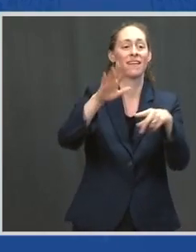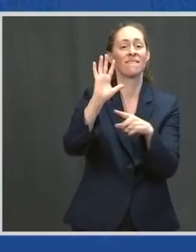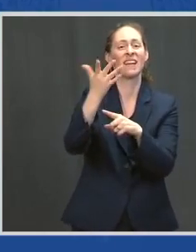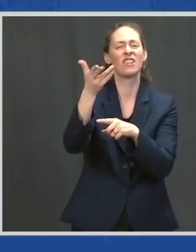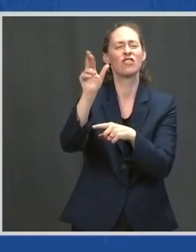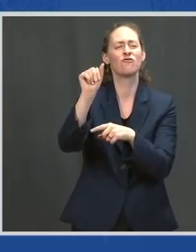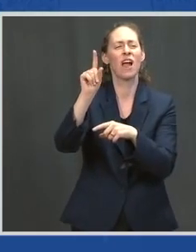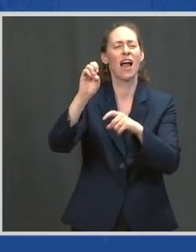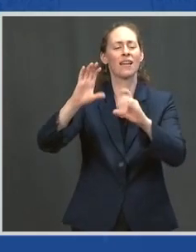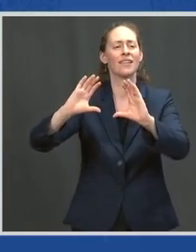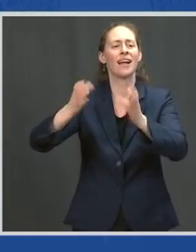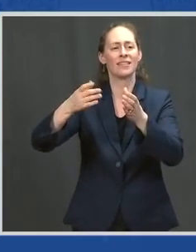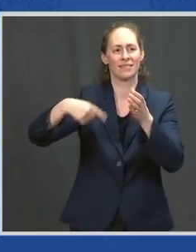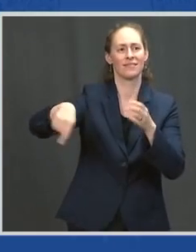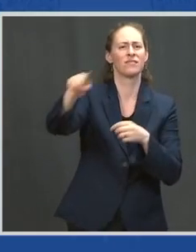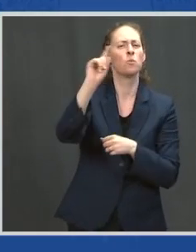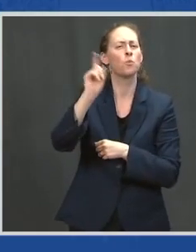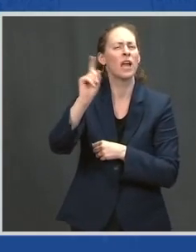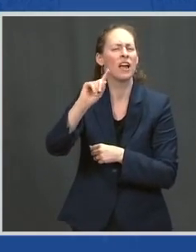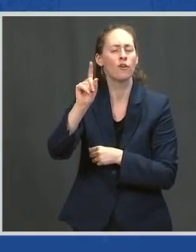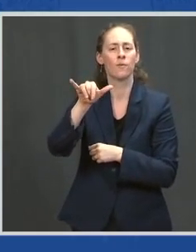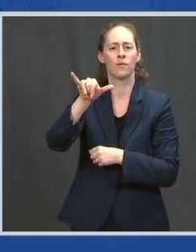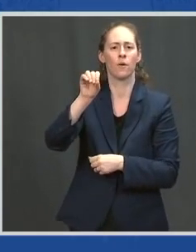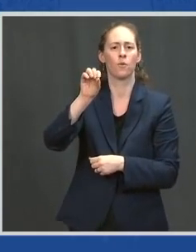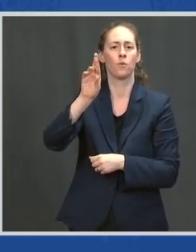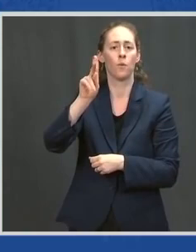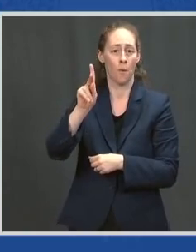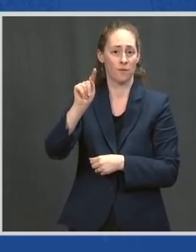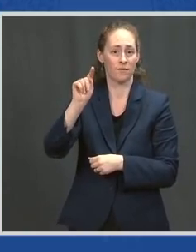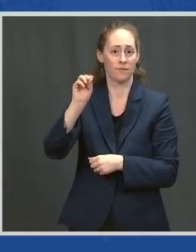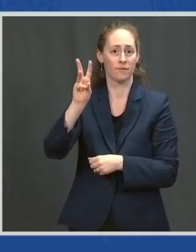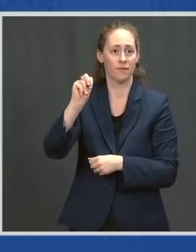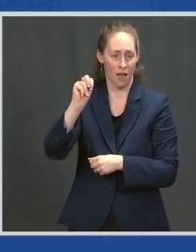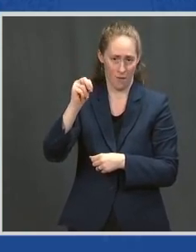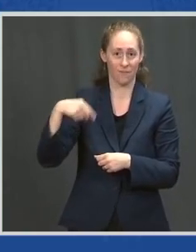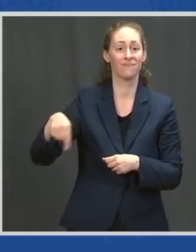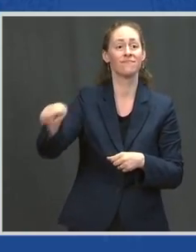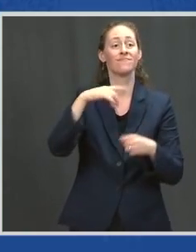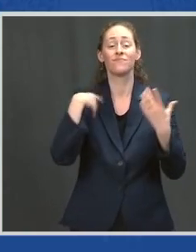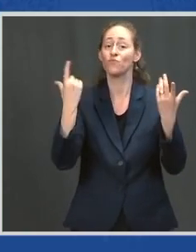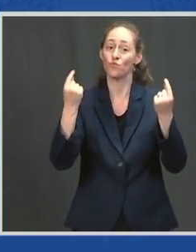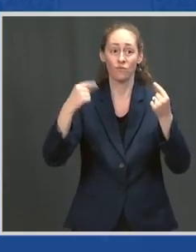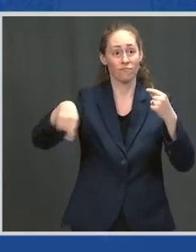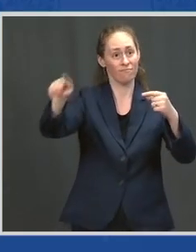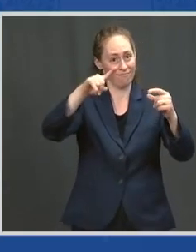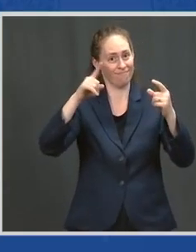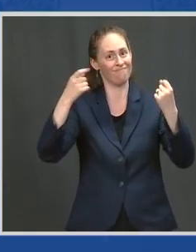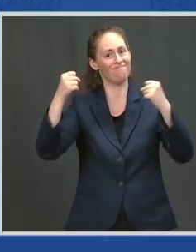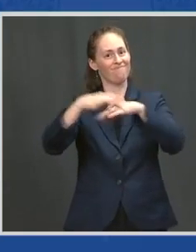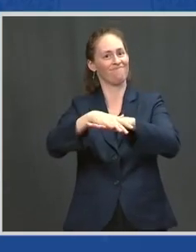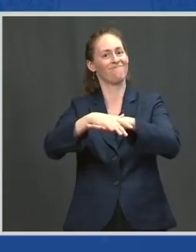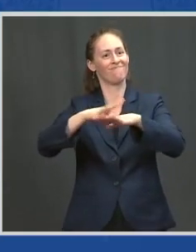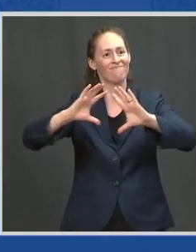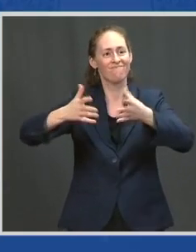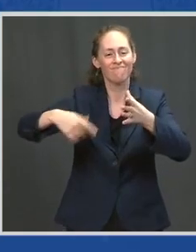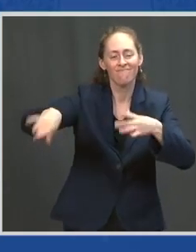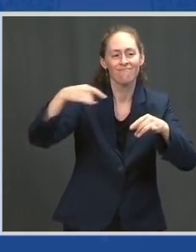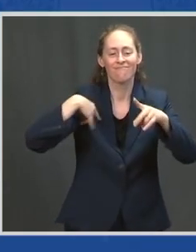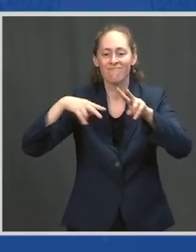with their classmates and teachers in school. And we saw what being in school means for those